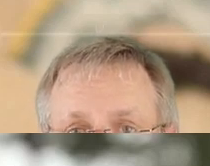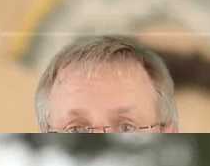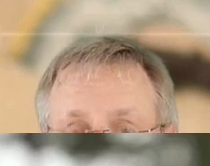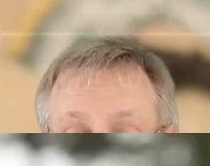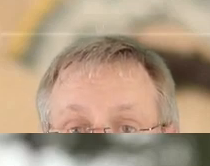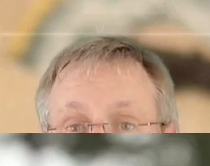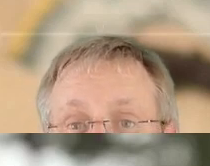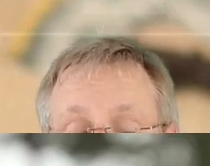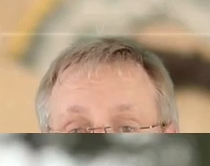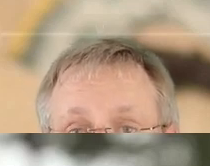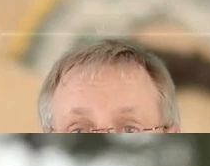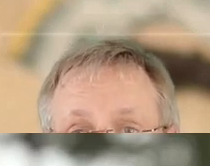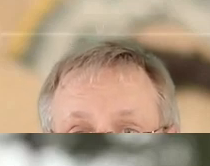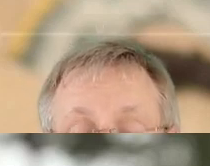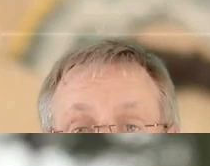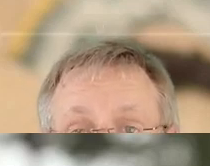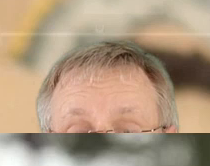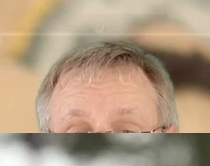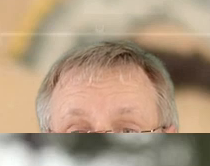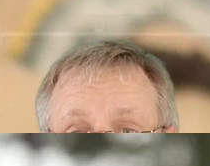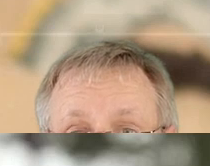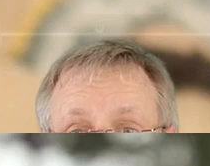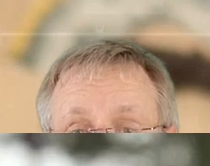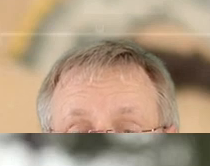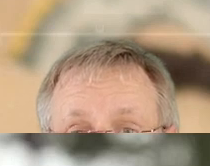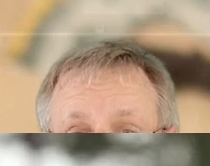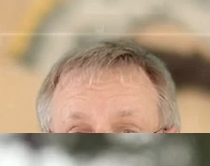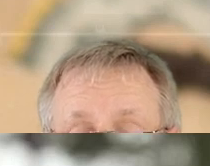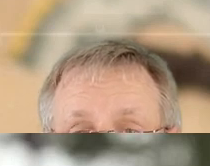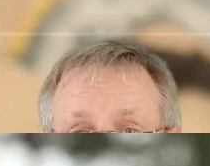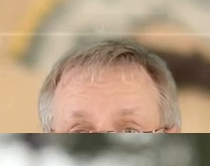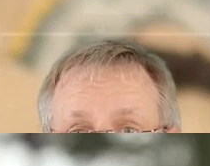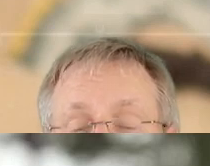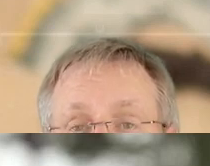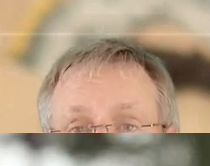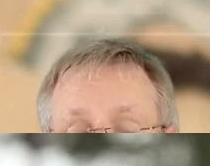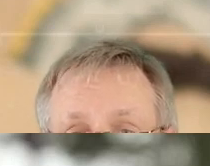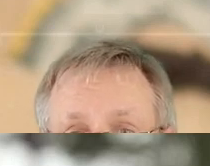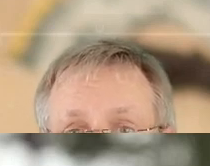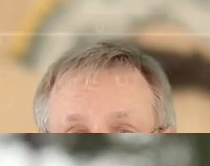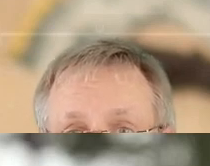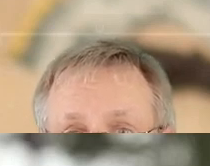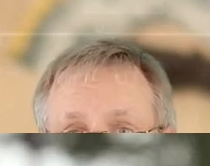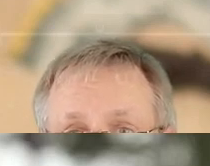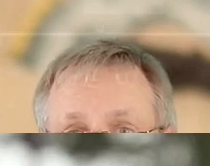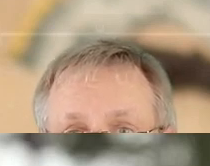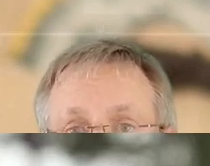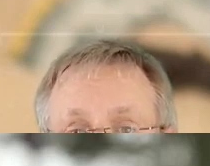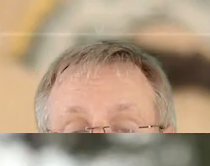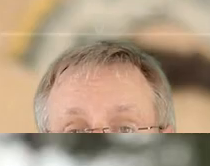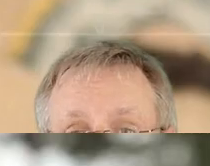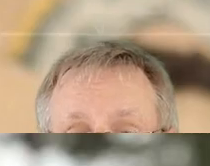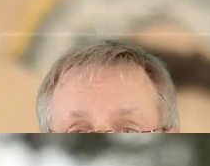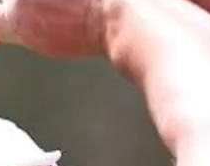with his right ankle. But he confirmed that he's fit and ready to go to play in the 2024 Masters.